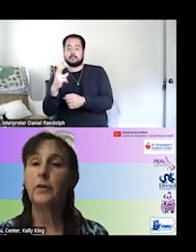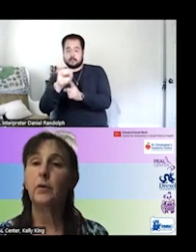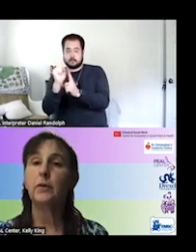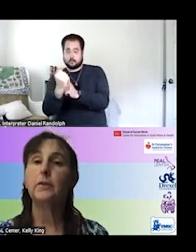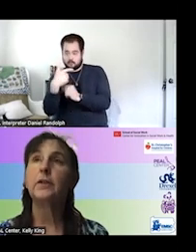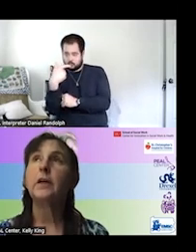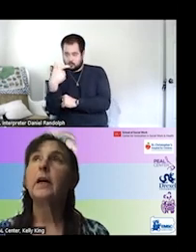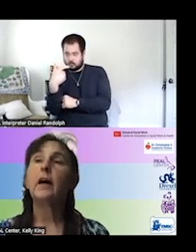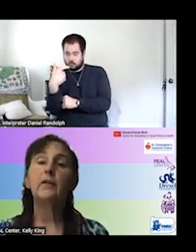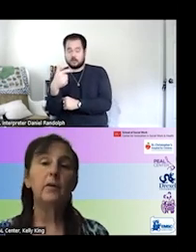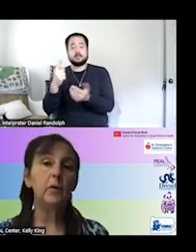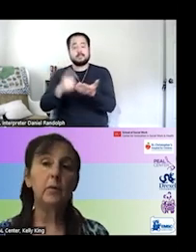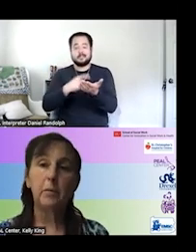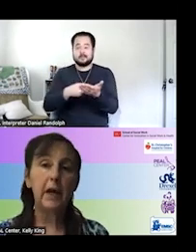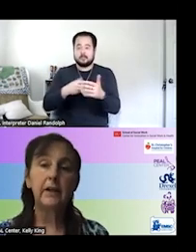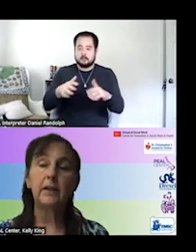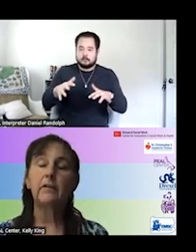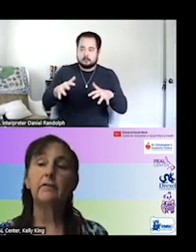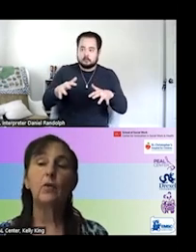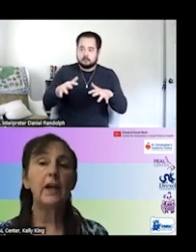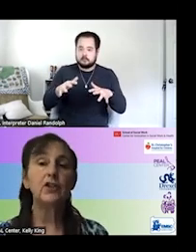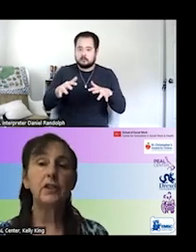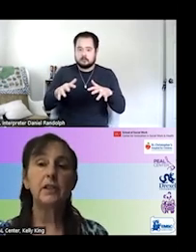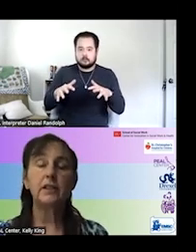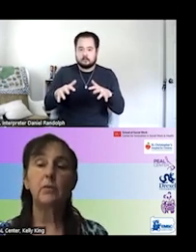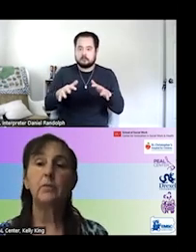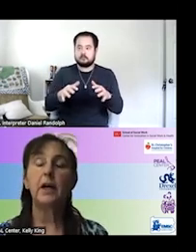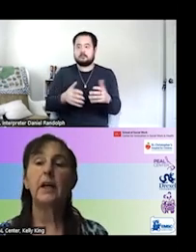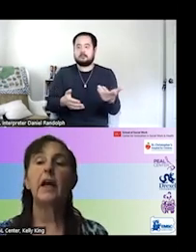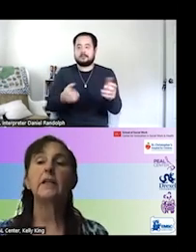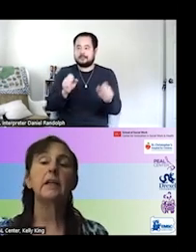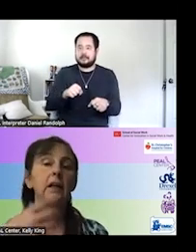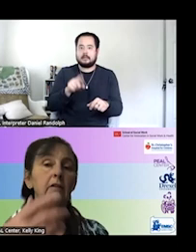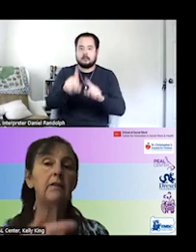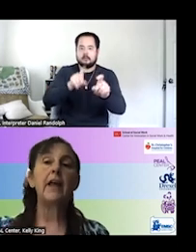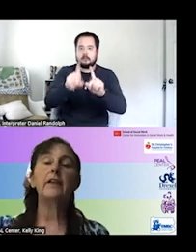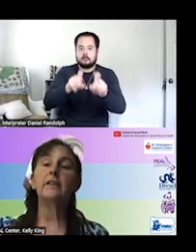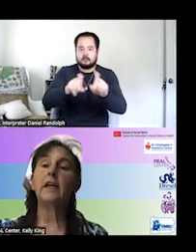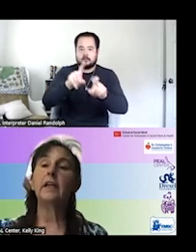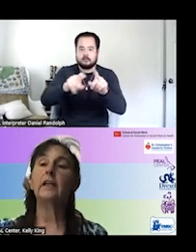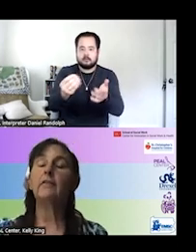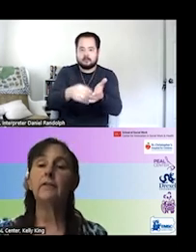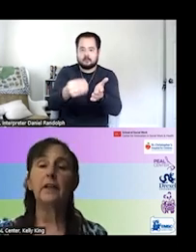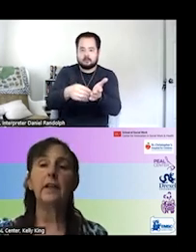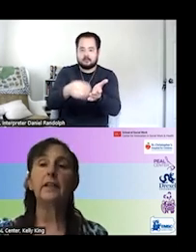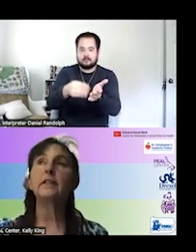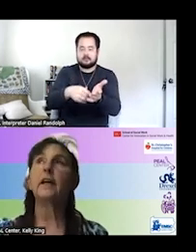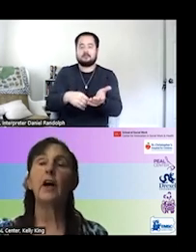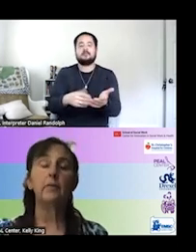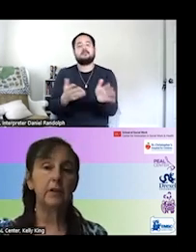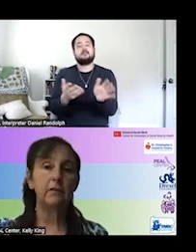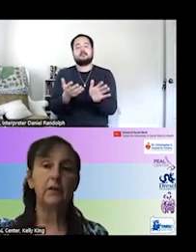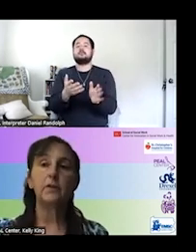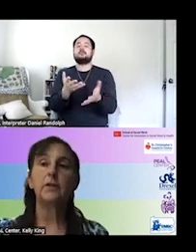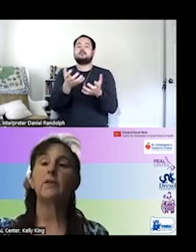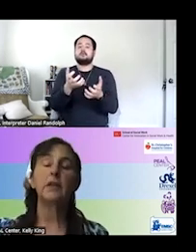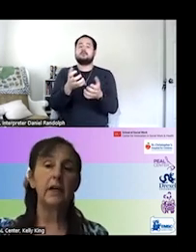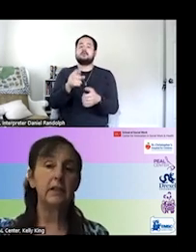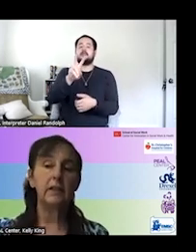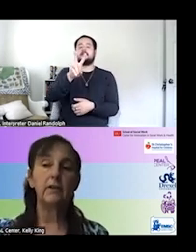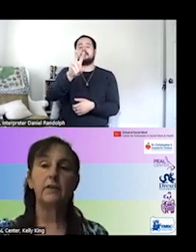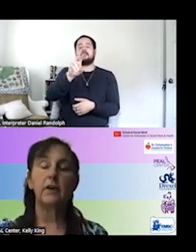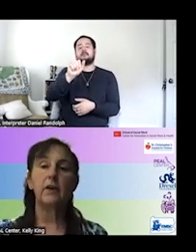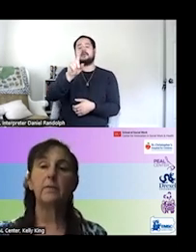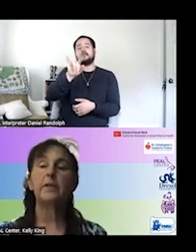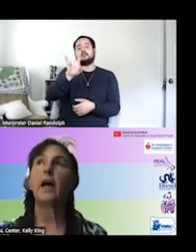really fuels the repetitive questions that someone might ask. Validating feelings can help to diffuse those. I